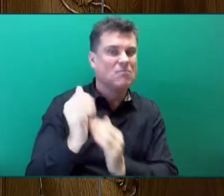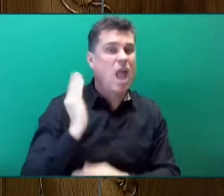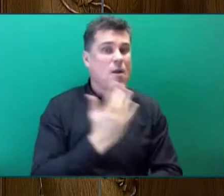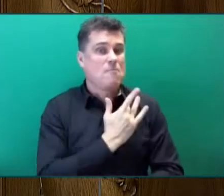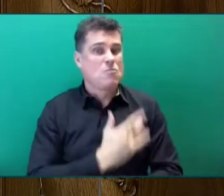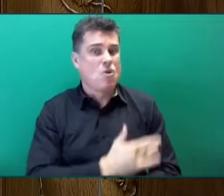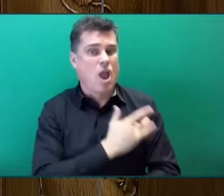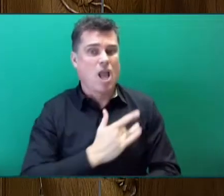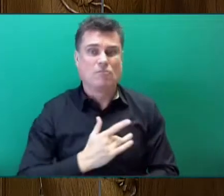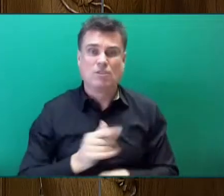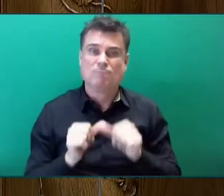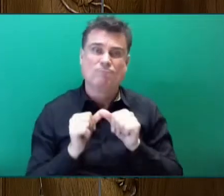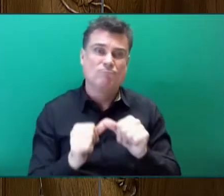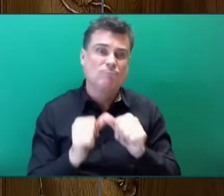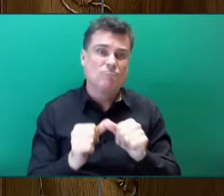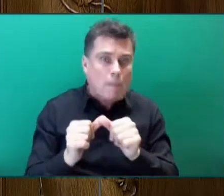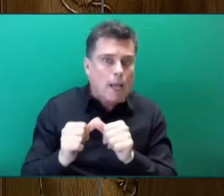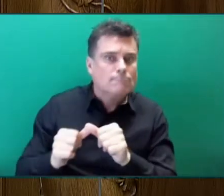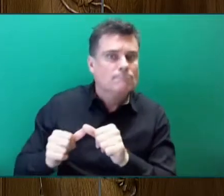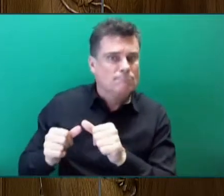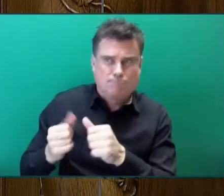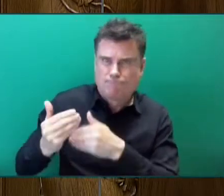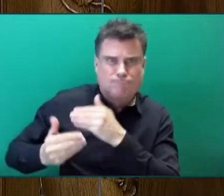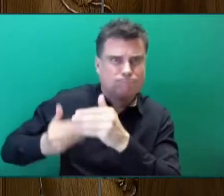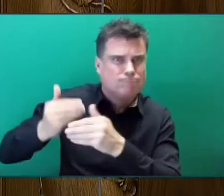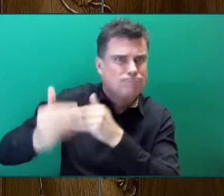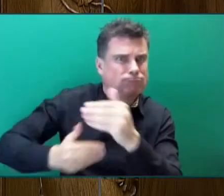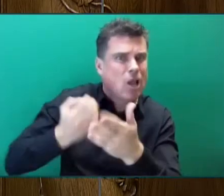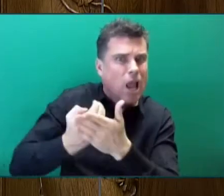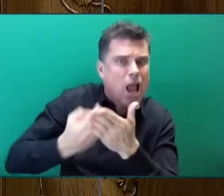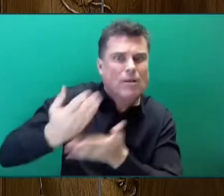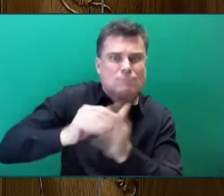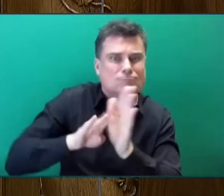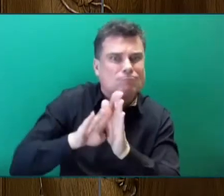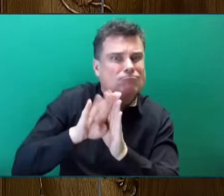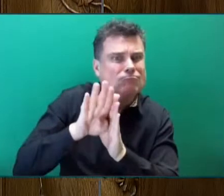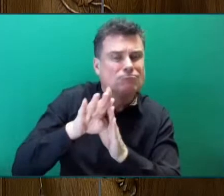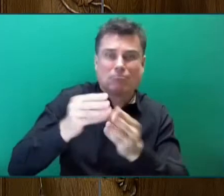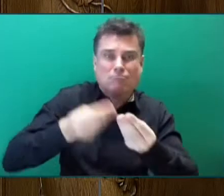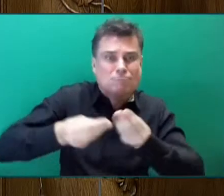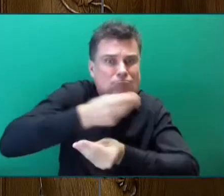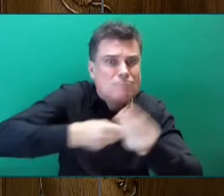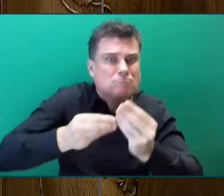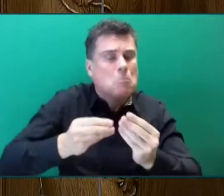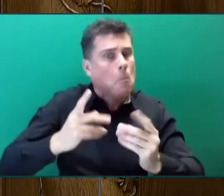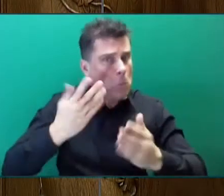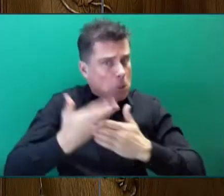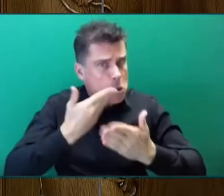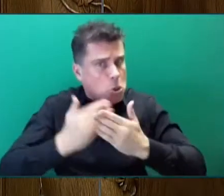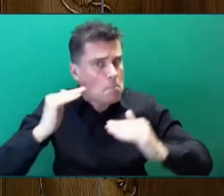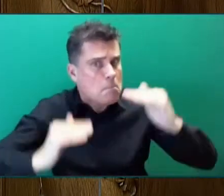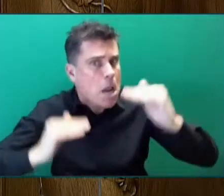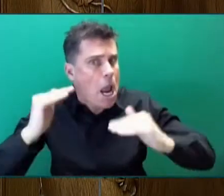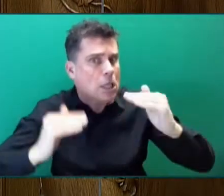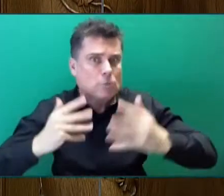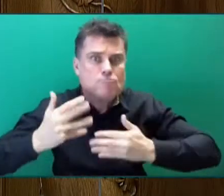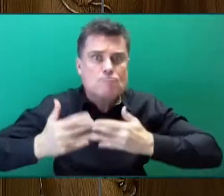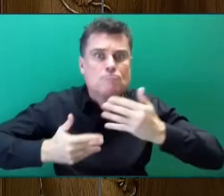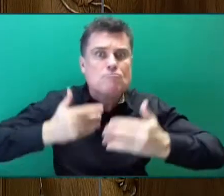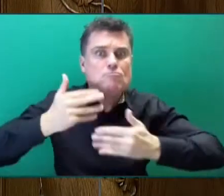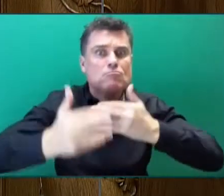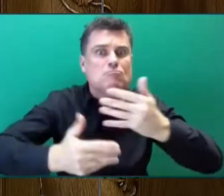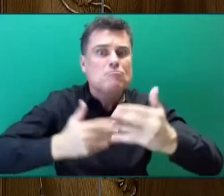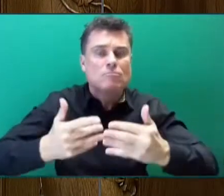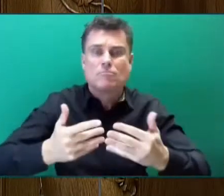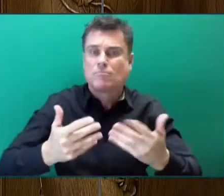running. Balanced budgets and a AAA credit rating put us in an enviable fiscal position. Over the same